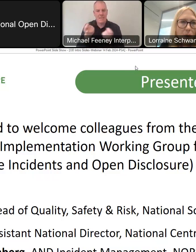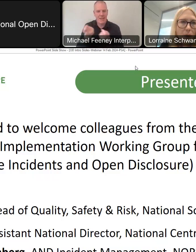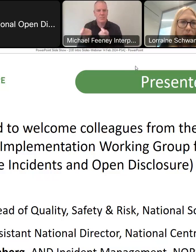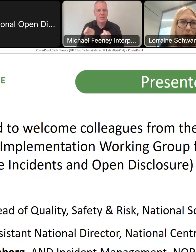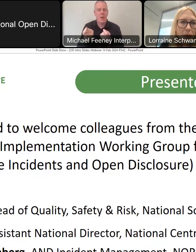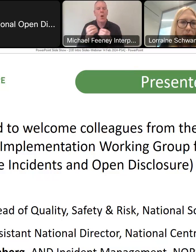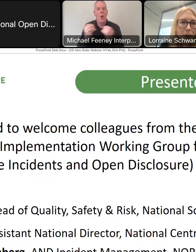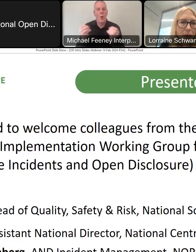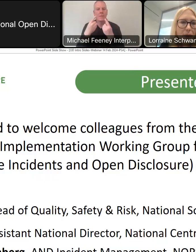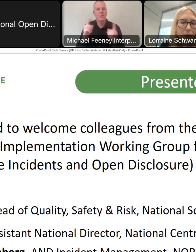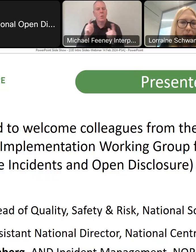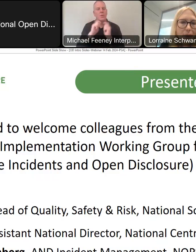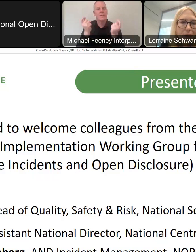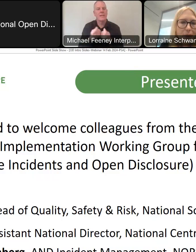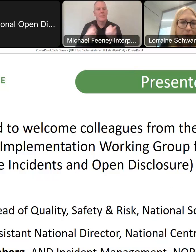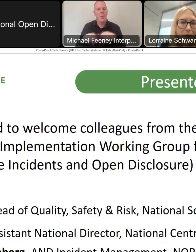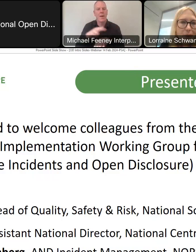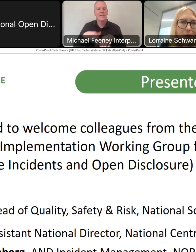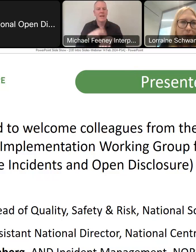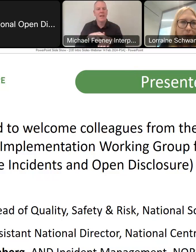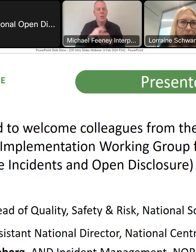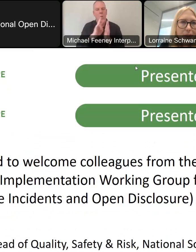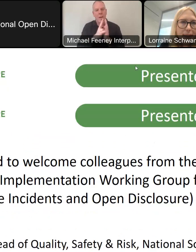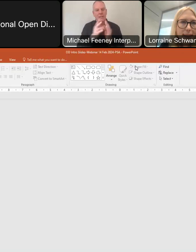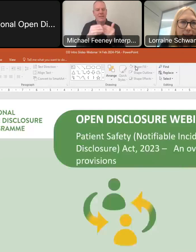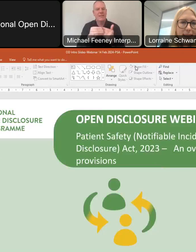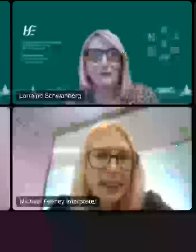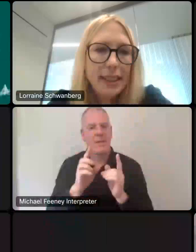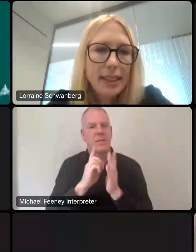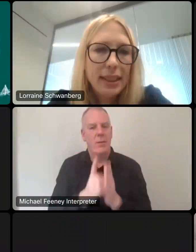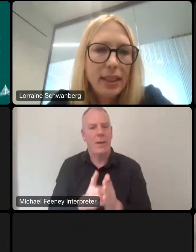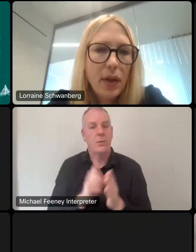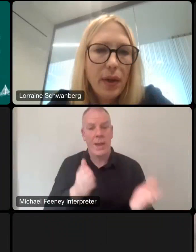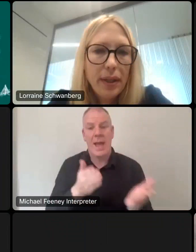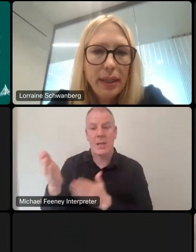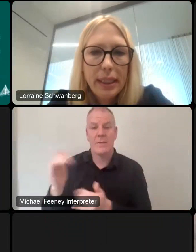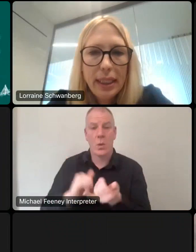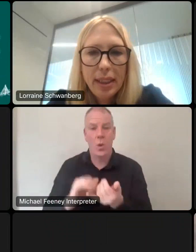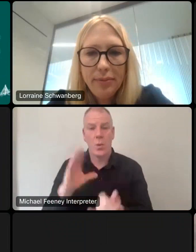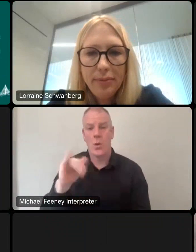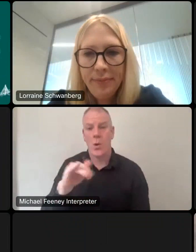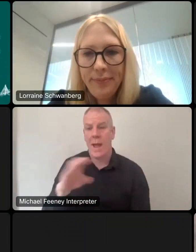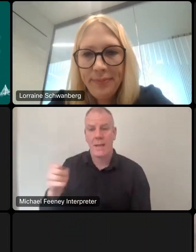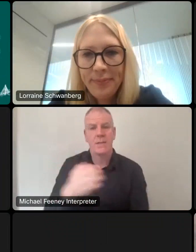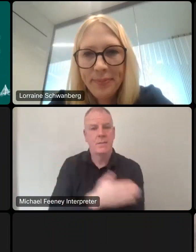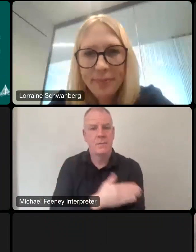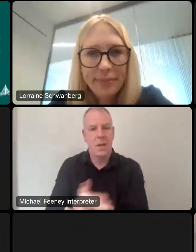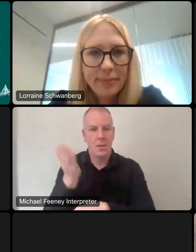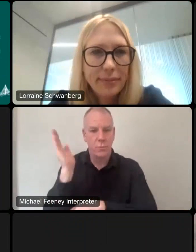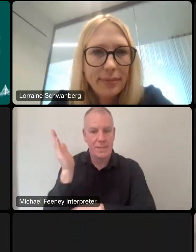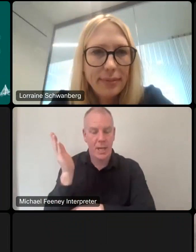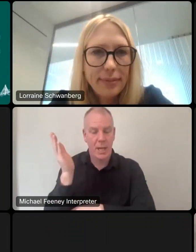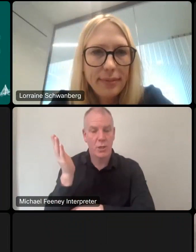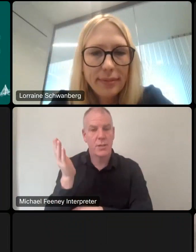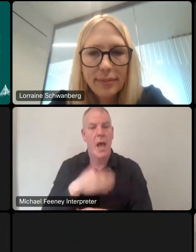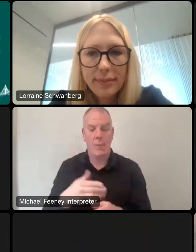in the National Quality and Patient Safety Directorate. So I'm going to hand you over now to Lorraine, who's going to start off our presentation today. So I'll catch